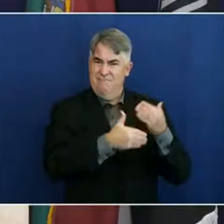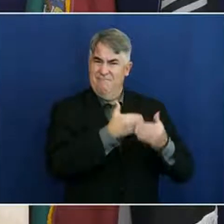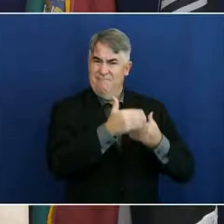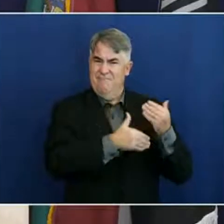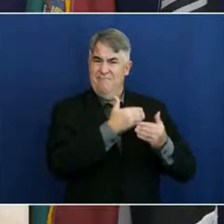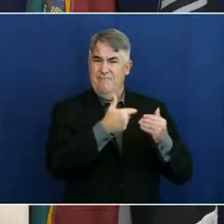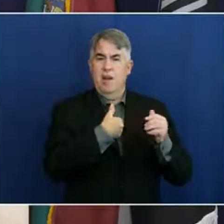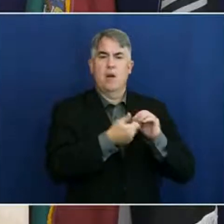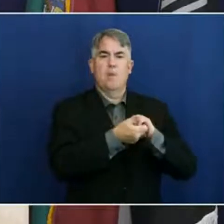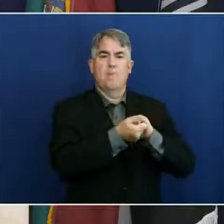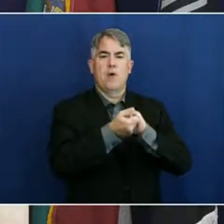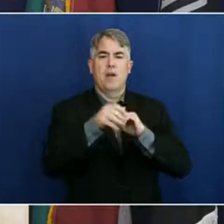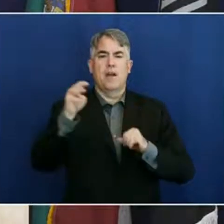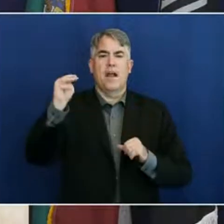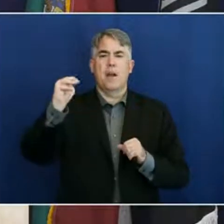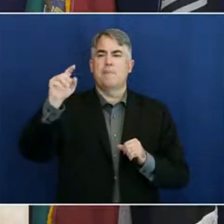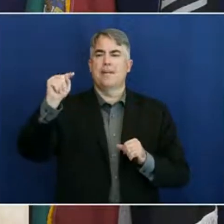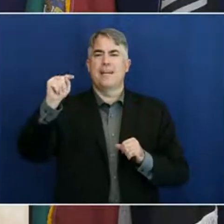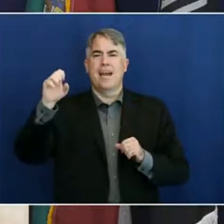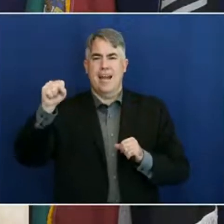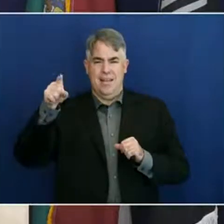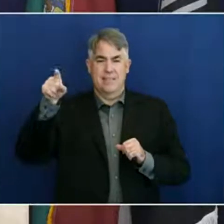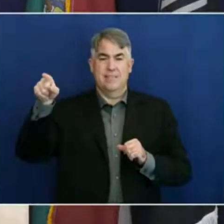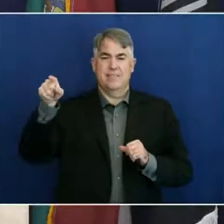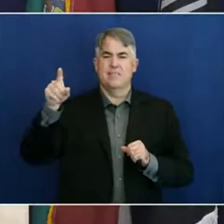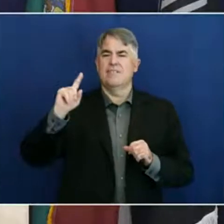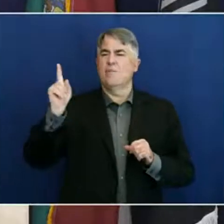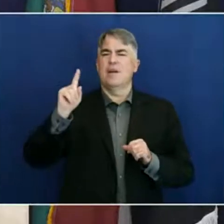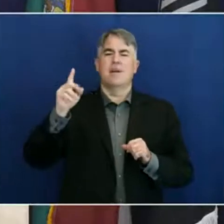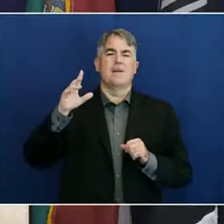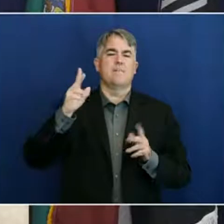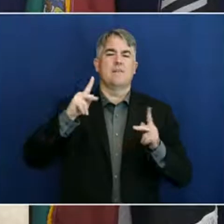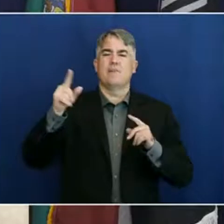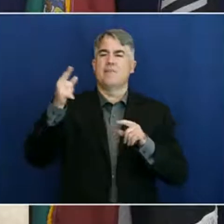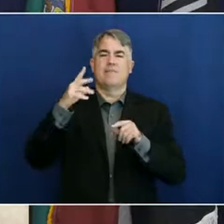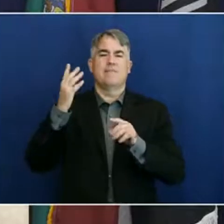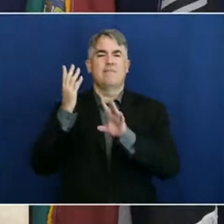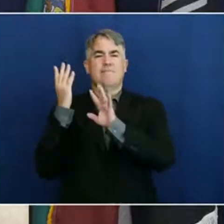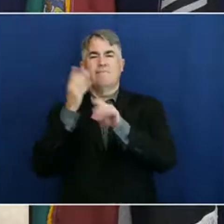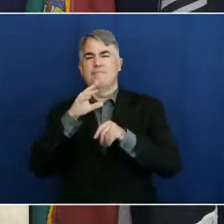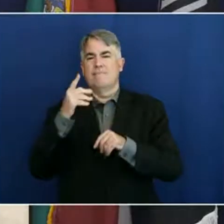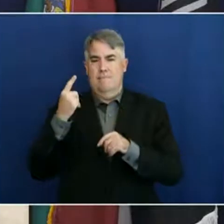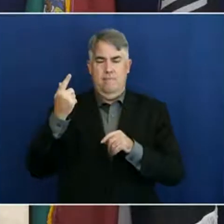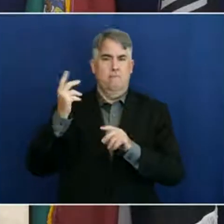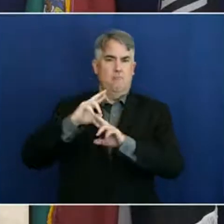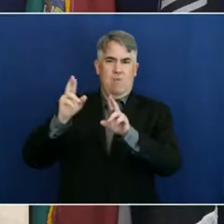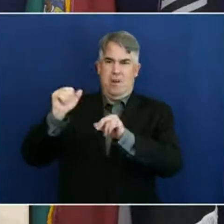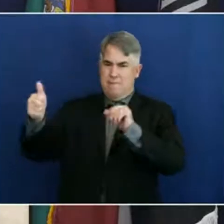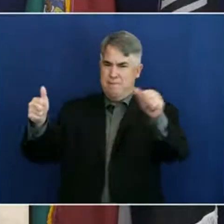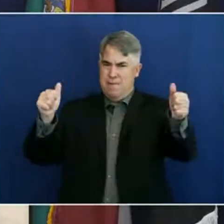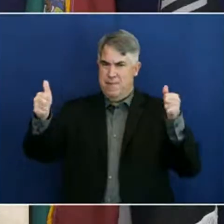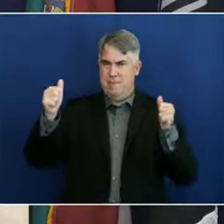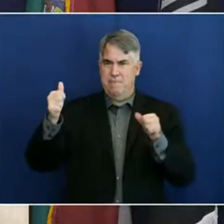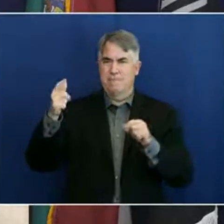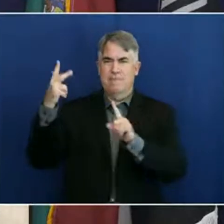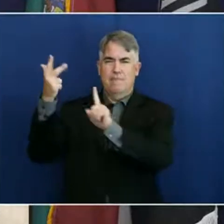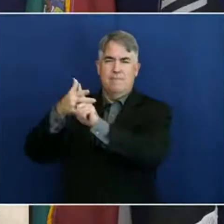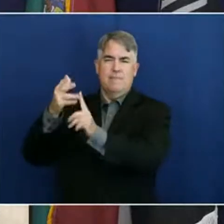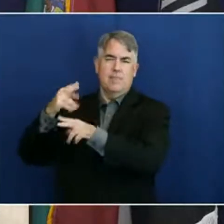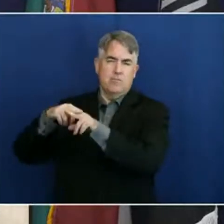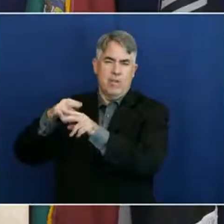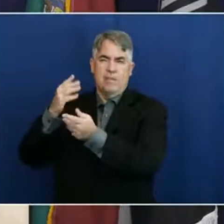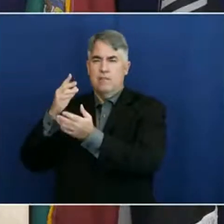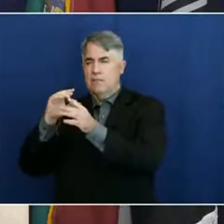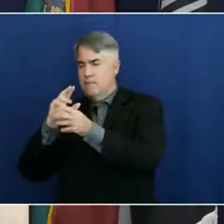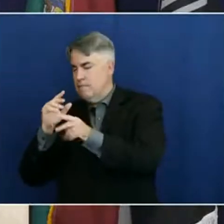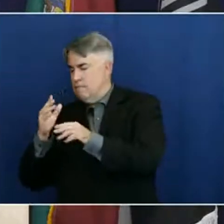on identifying frequently high-visited areas where people, as they're moving through, might be willing to drop in and get a